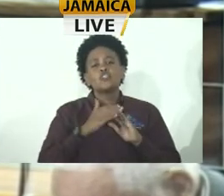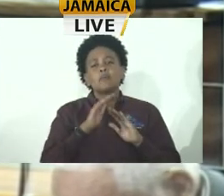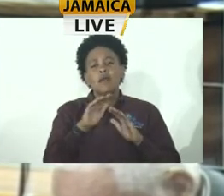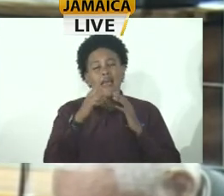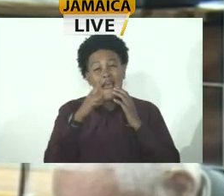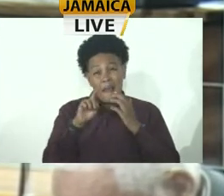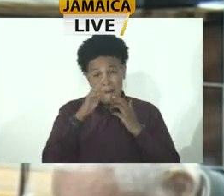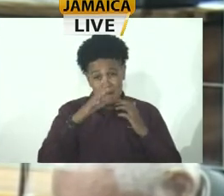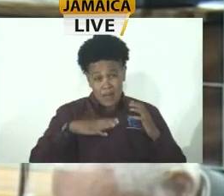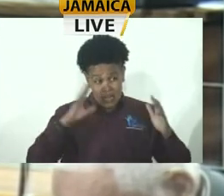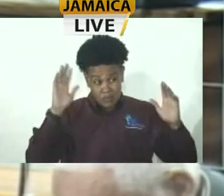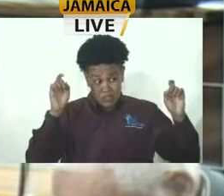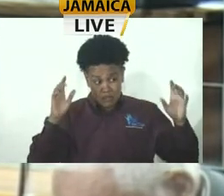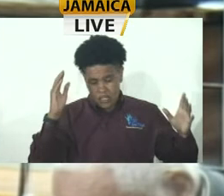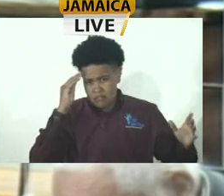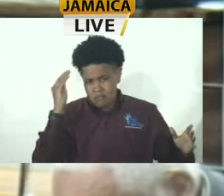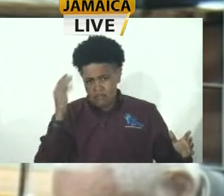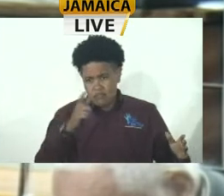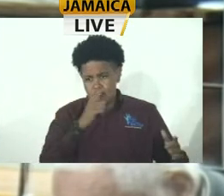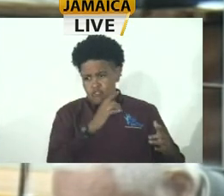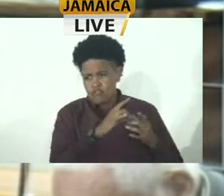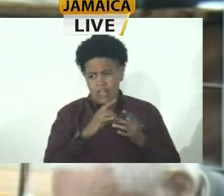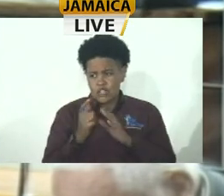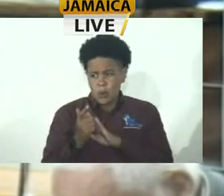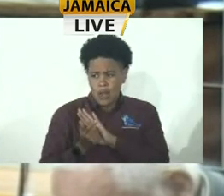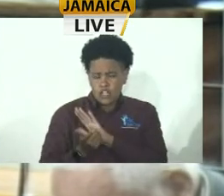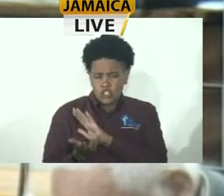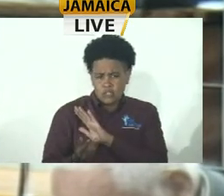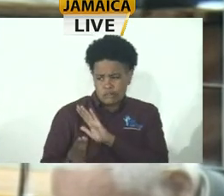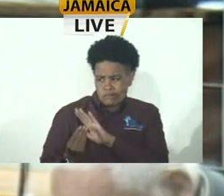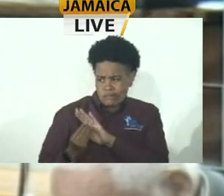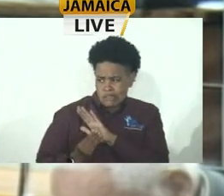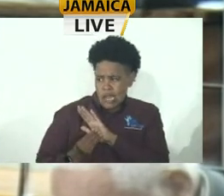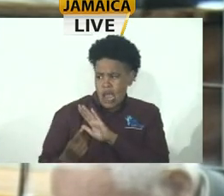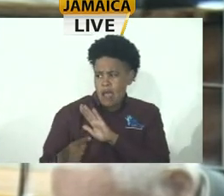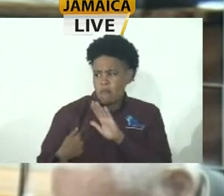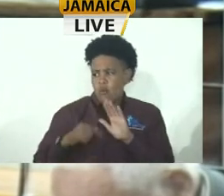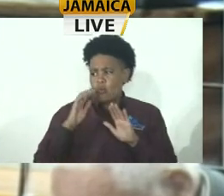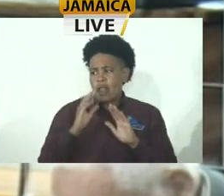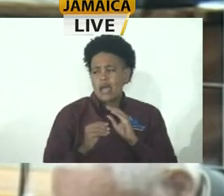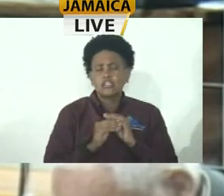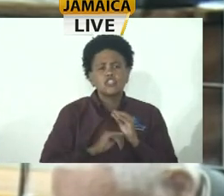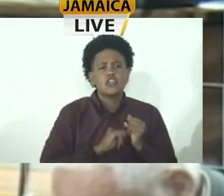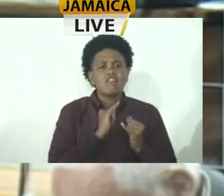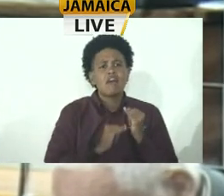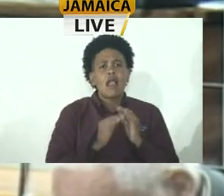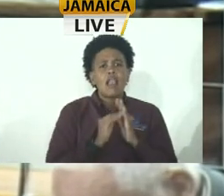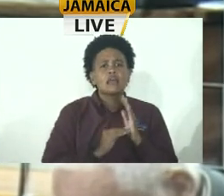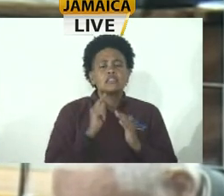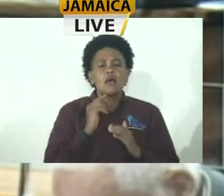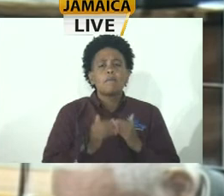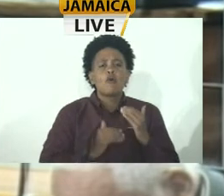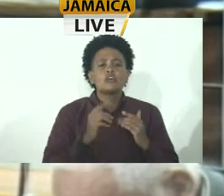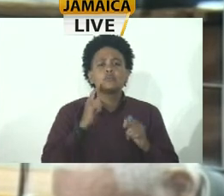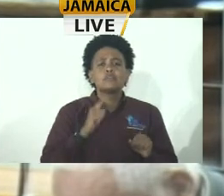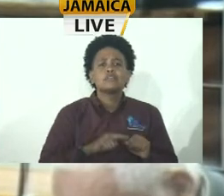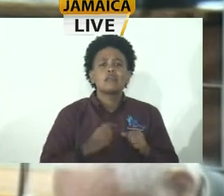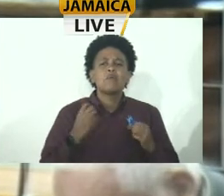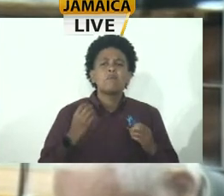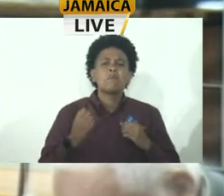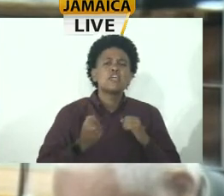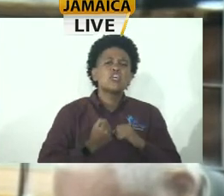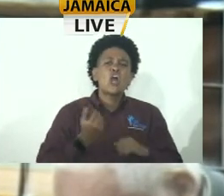speaker as it relates to legislation we will also be finalizing a process that was started many many years